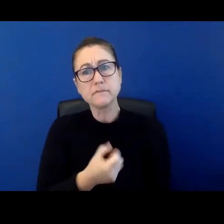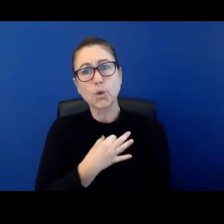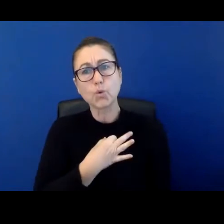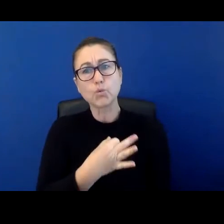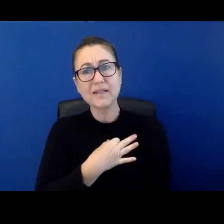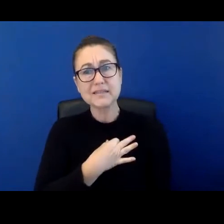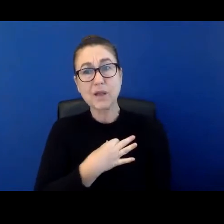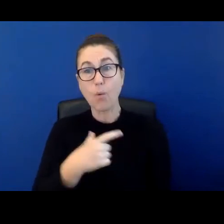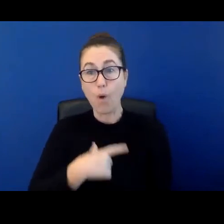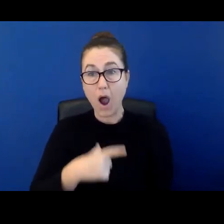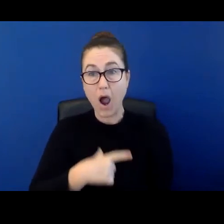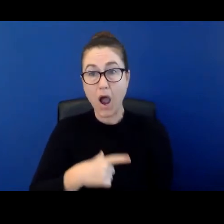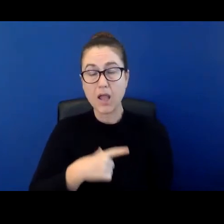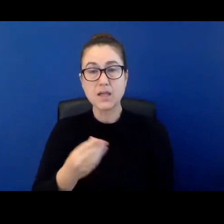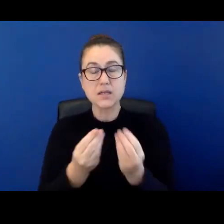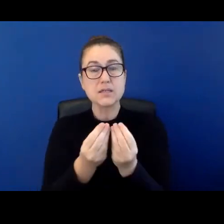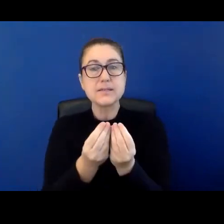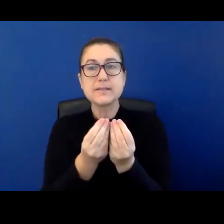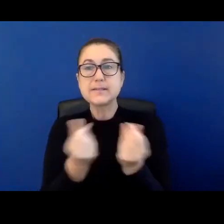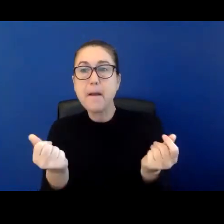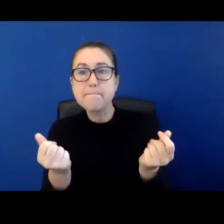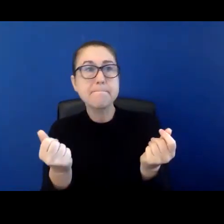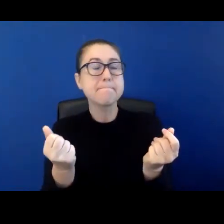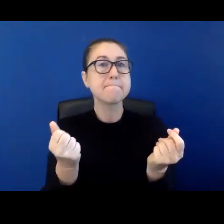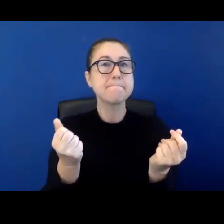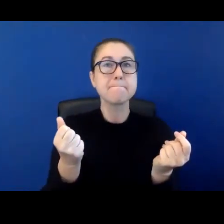the mistakes that were made with regard to